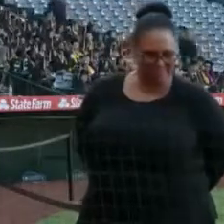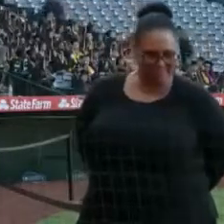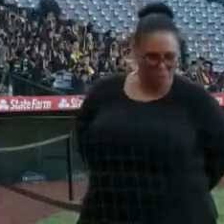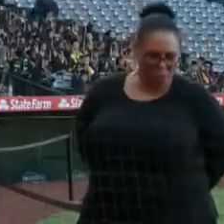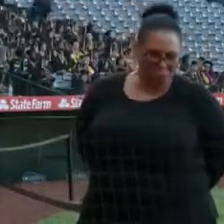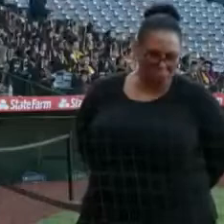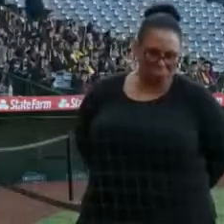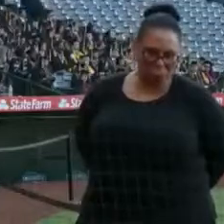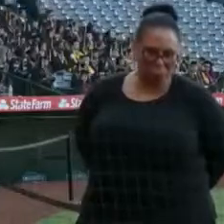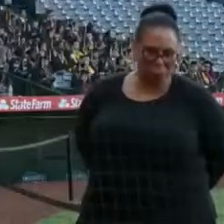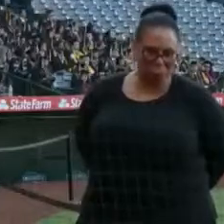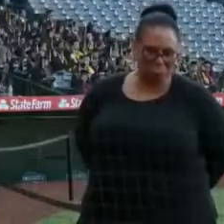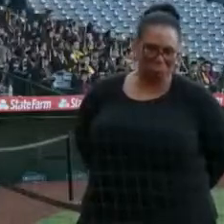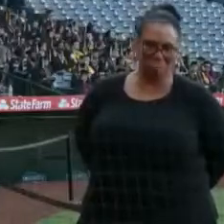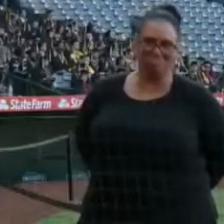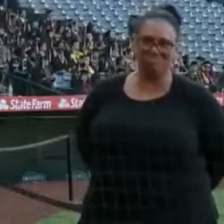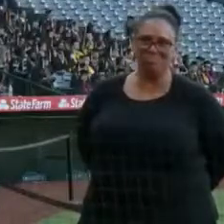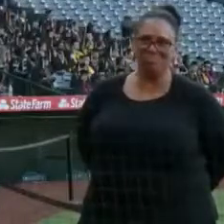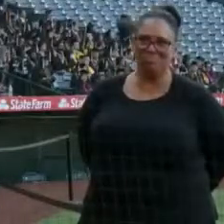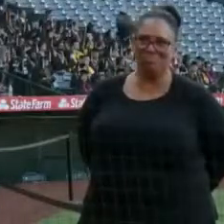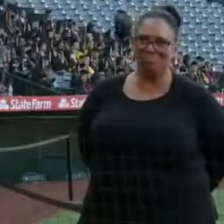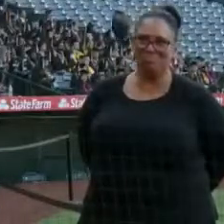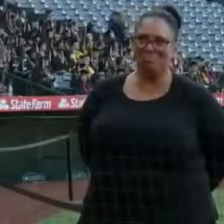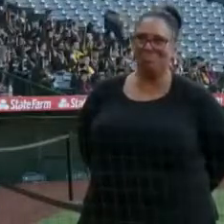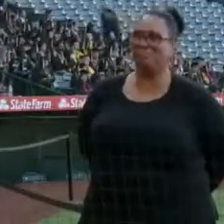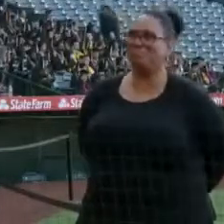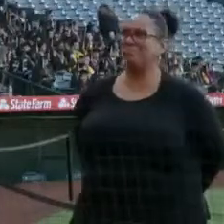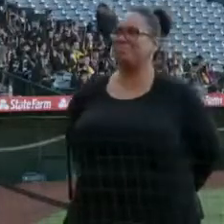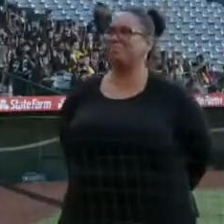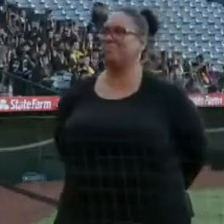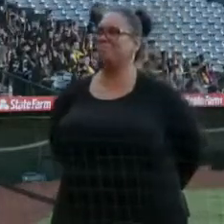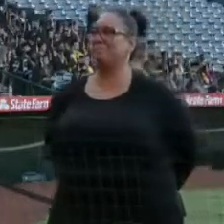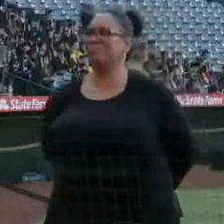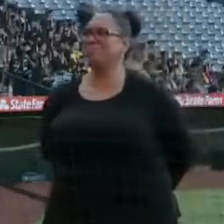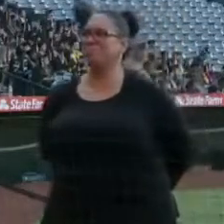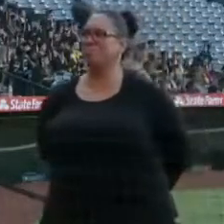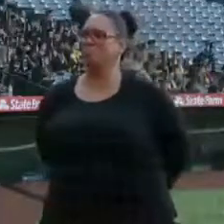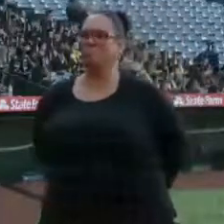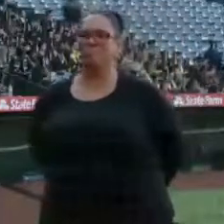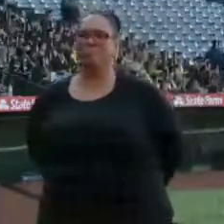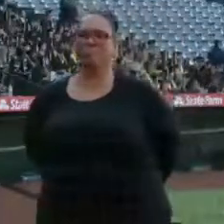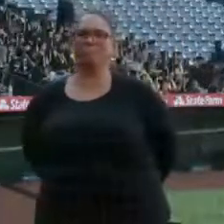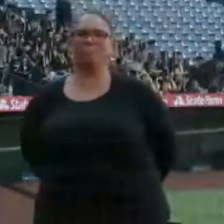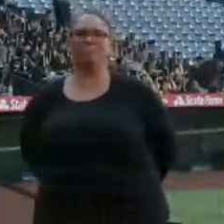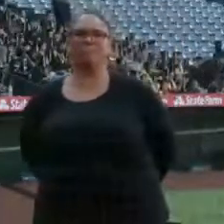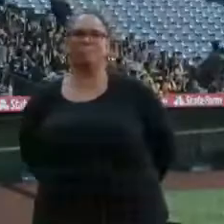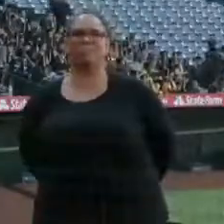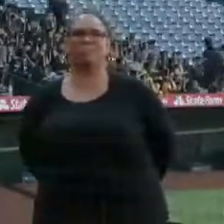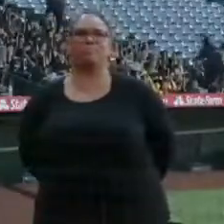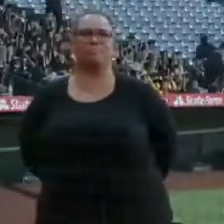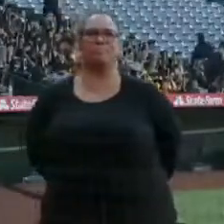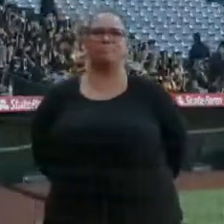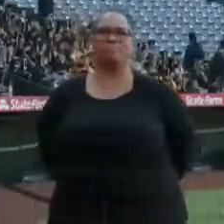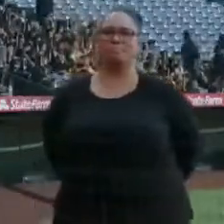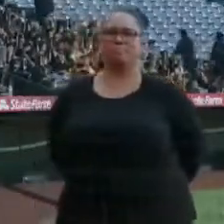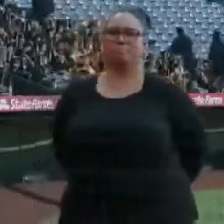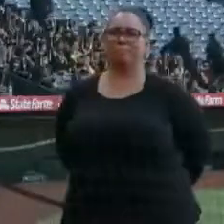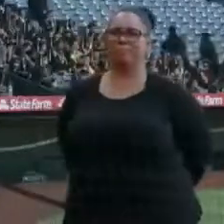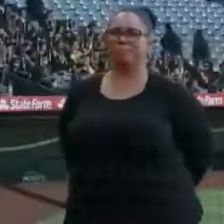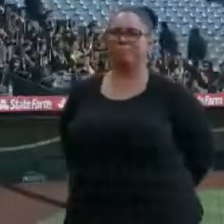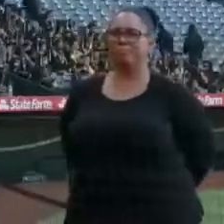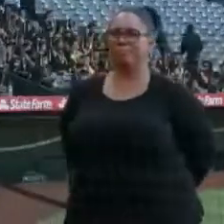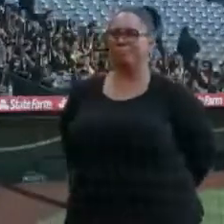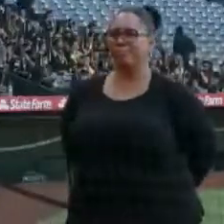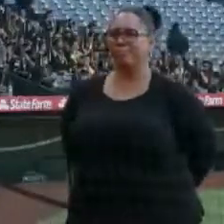from RGRLL. For the Robert Kapke Outstanding Student Scholarship Award, the recipient